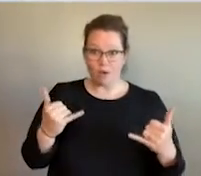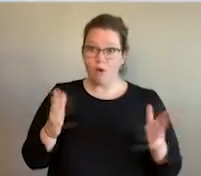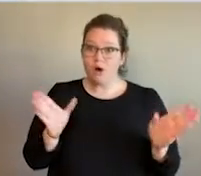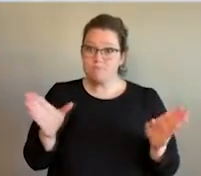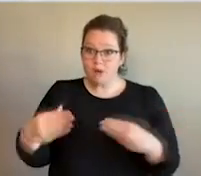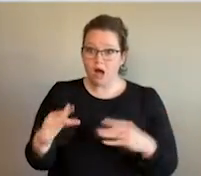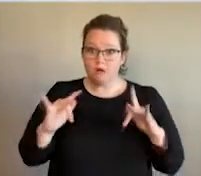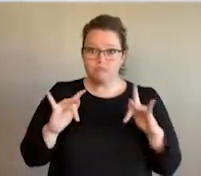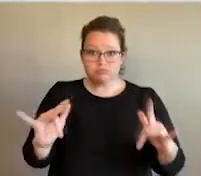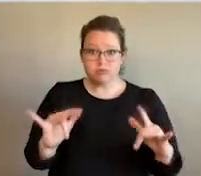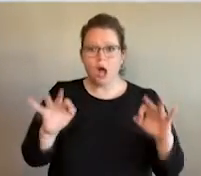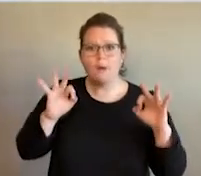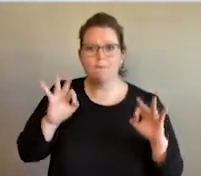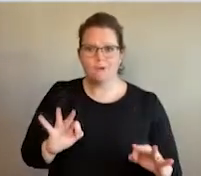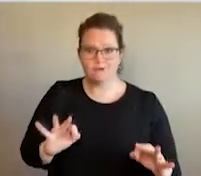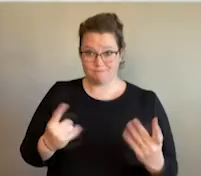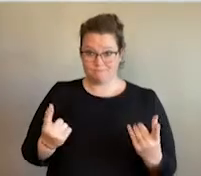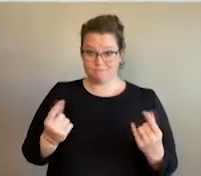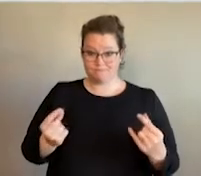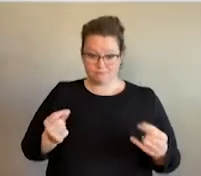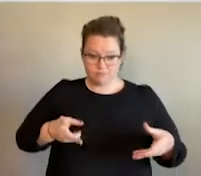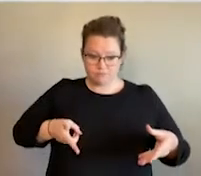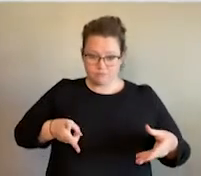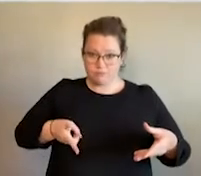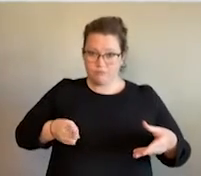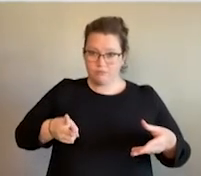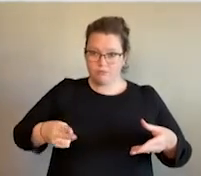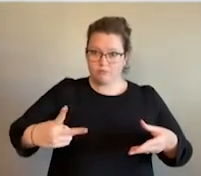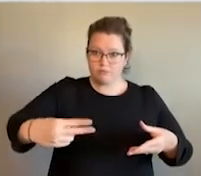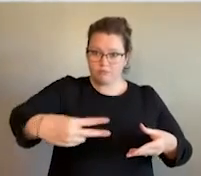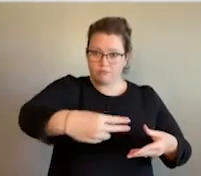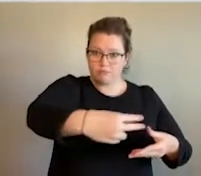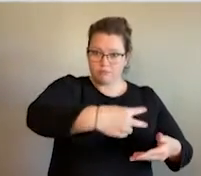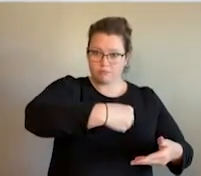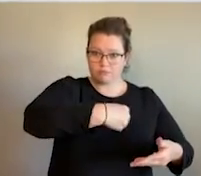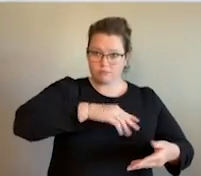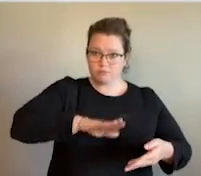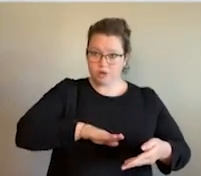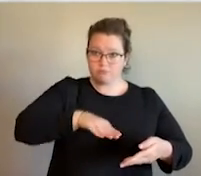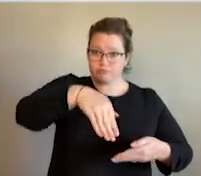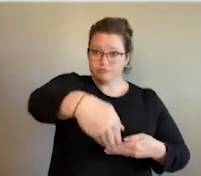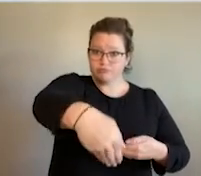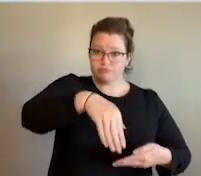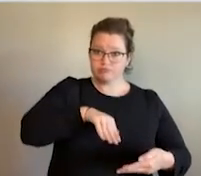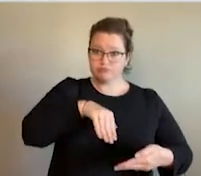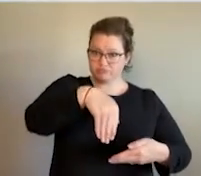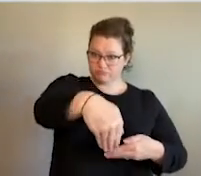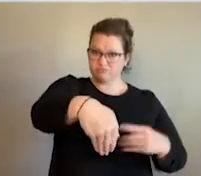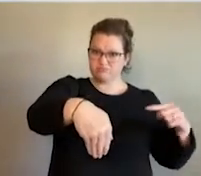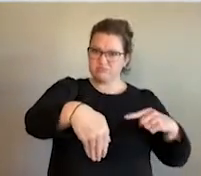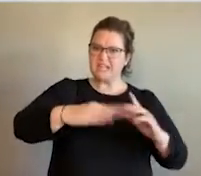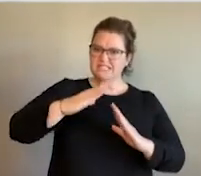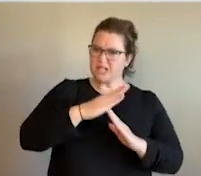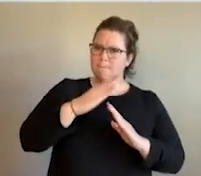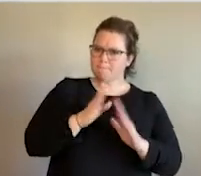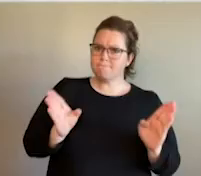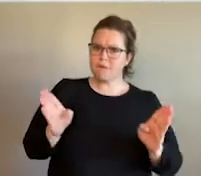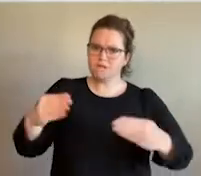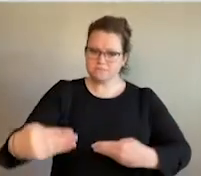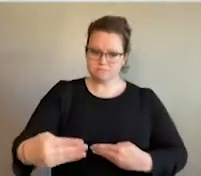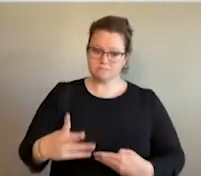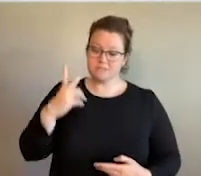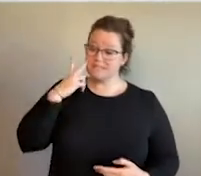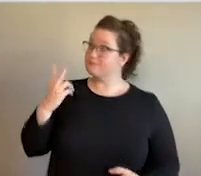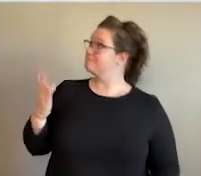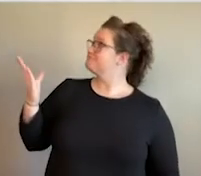perfect. All I did was cut out a small part of the box lid, as you